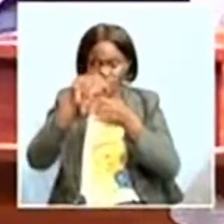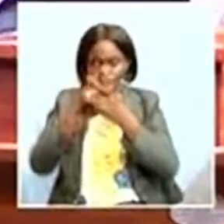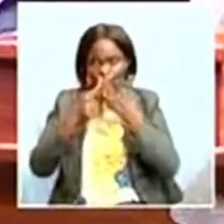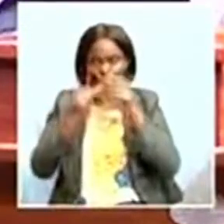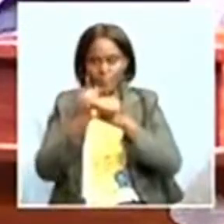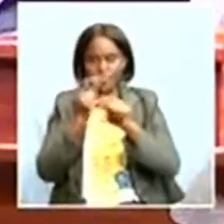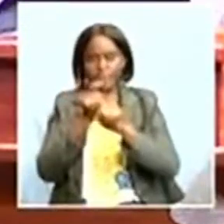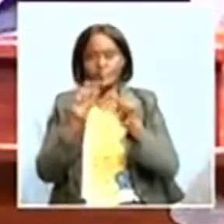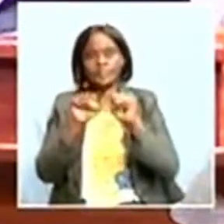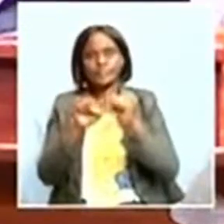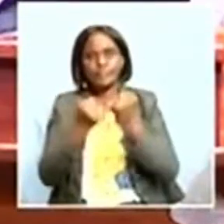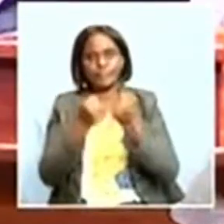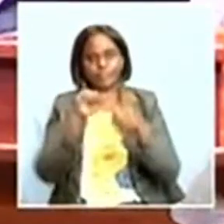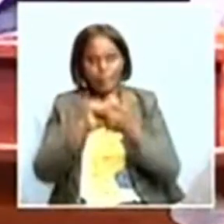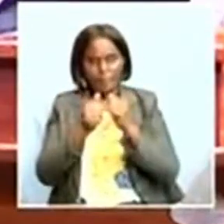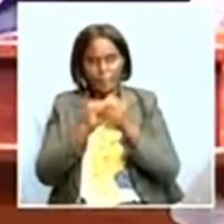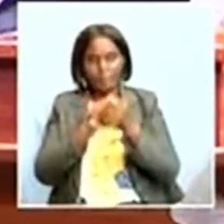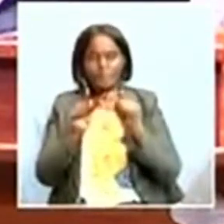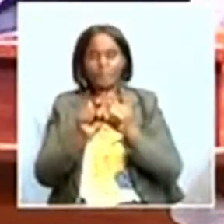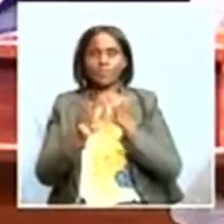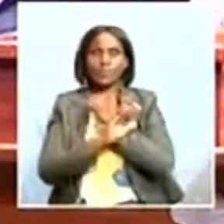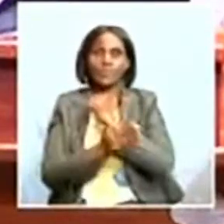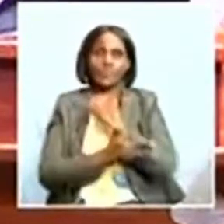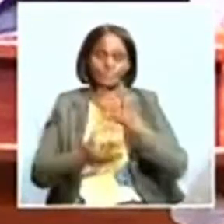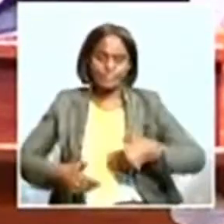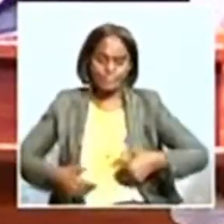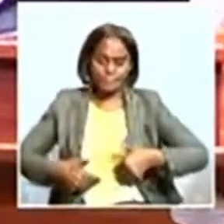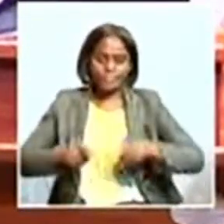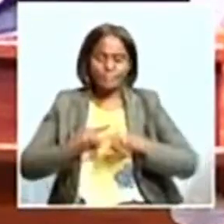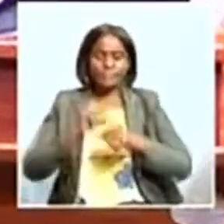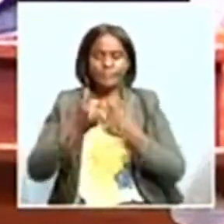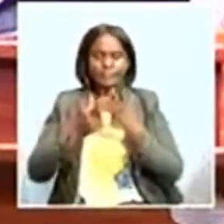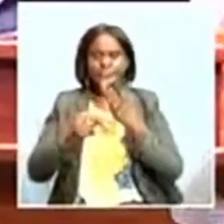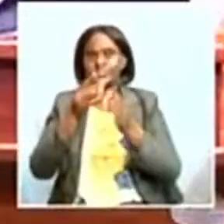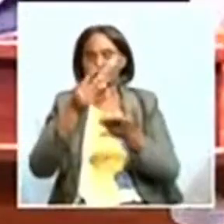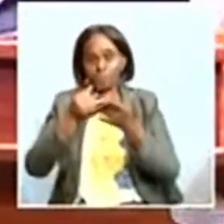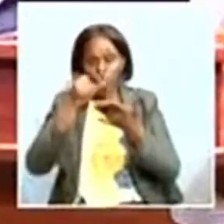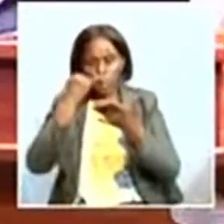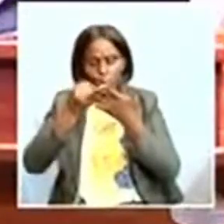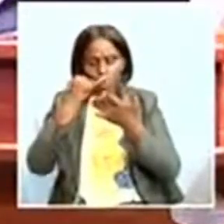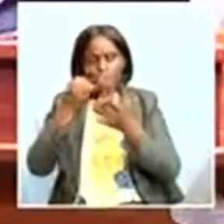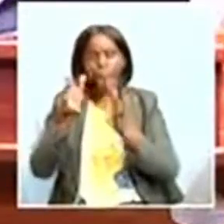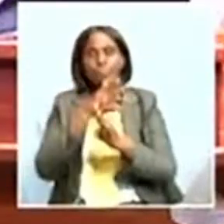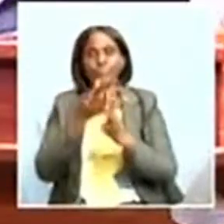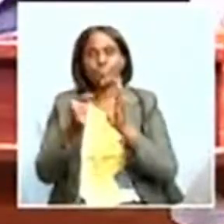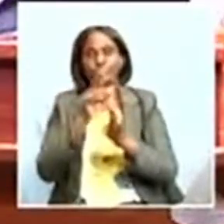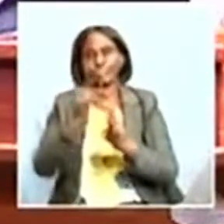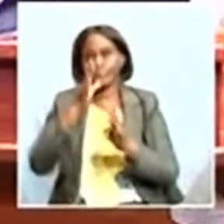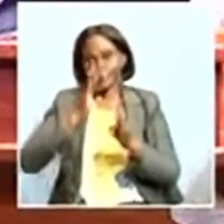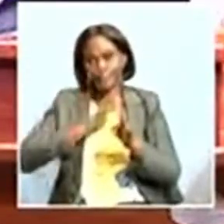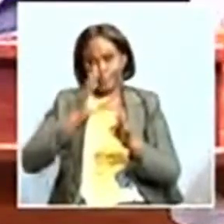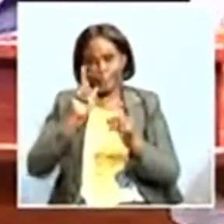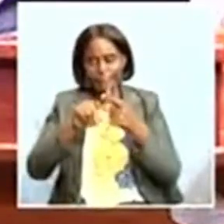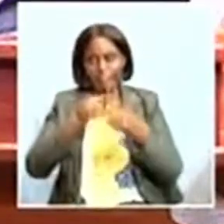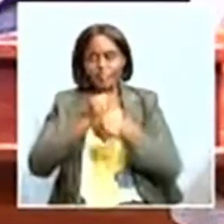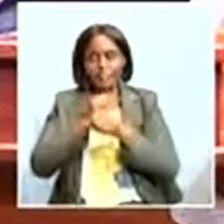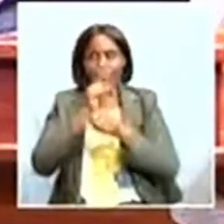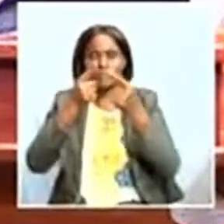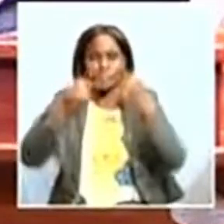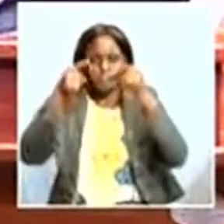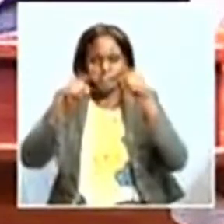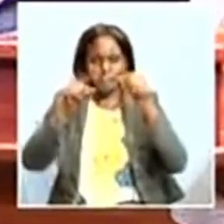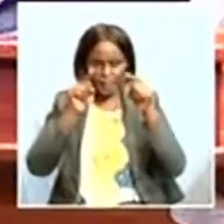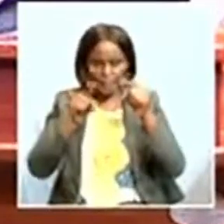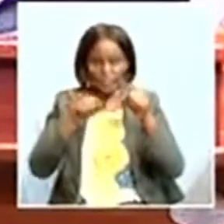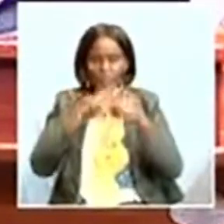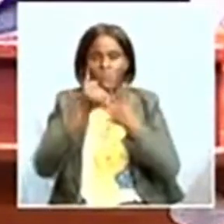protected from social vices such as teenage pregnancies and drug abuse. Madam Speaker, to ensure the successful implementation of